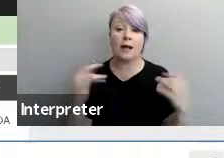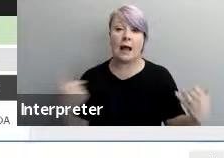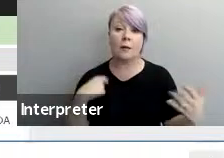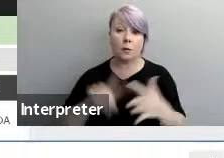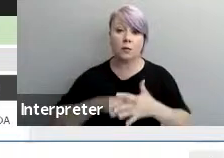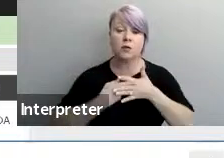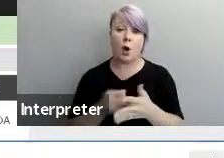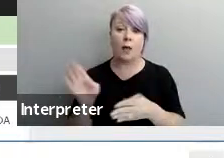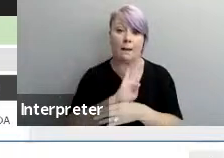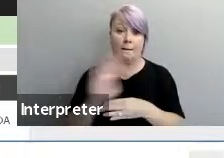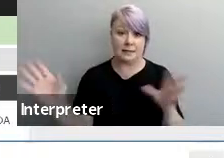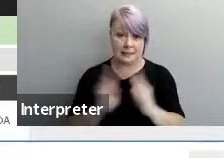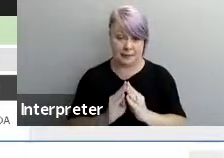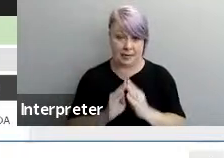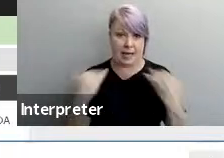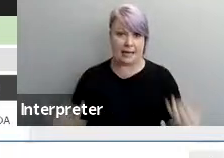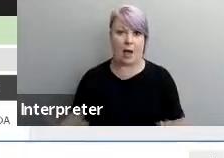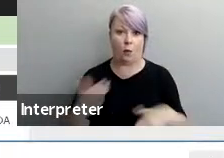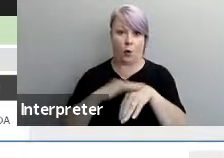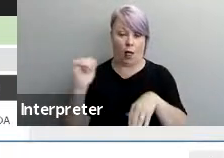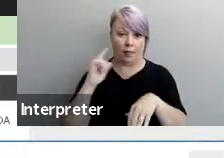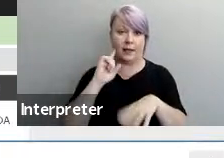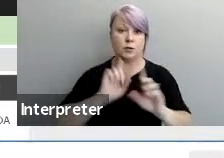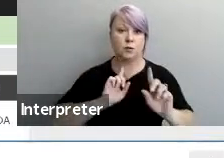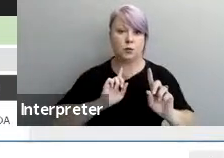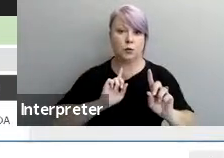business meeting. Another call card.